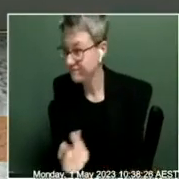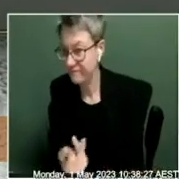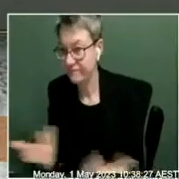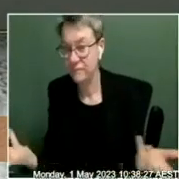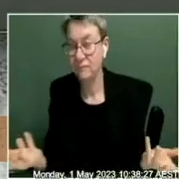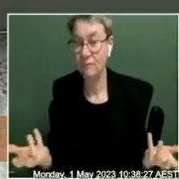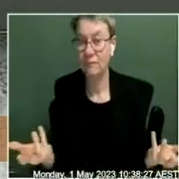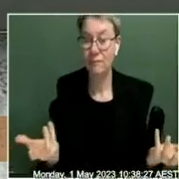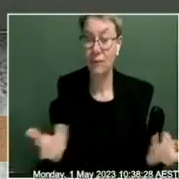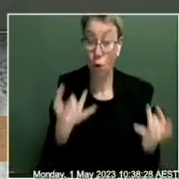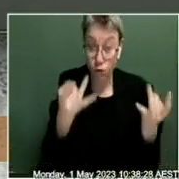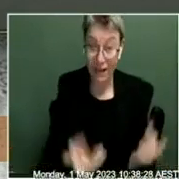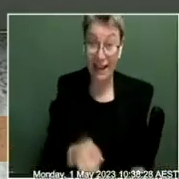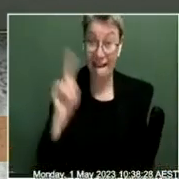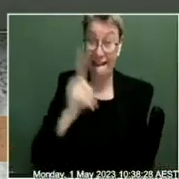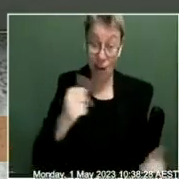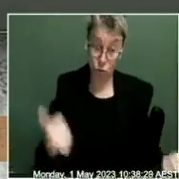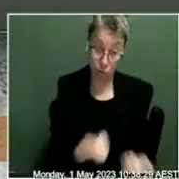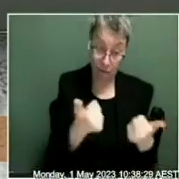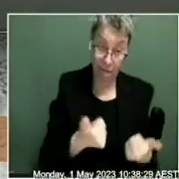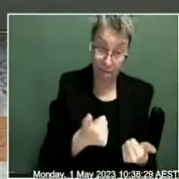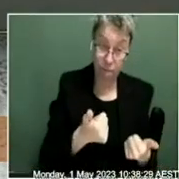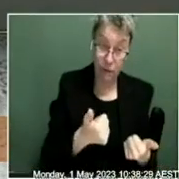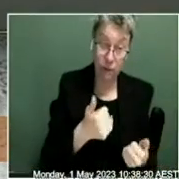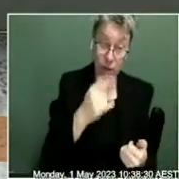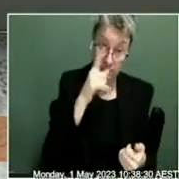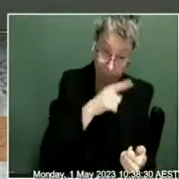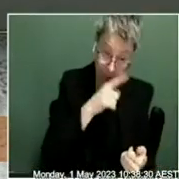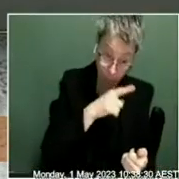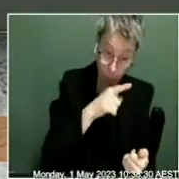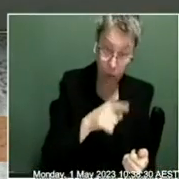where is it planned to get 2,500 more from?